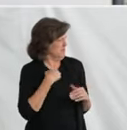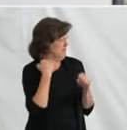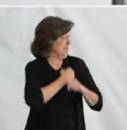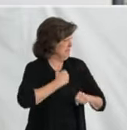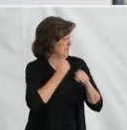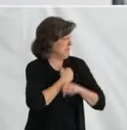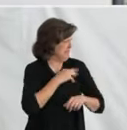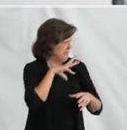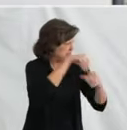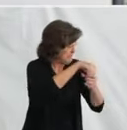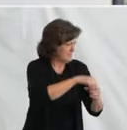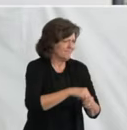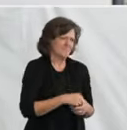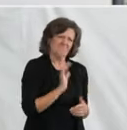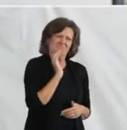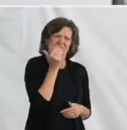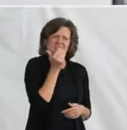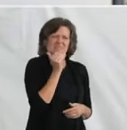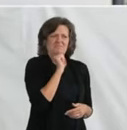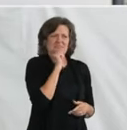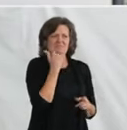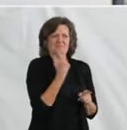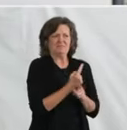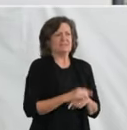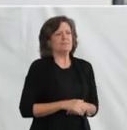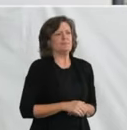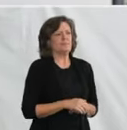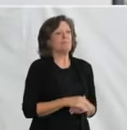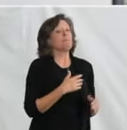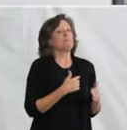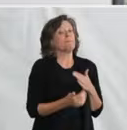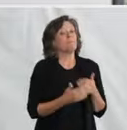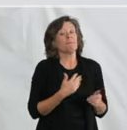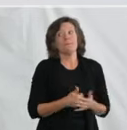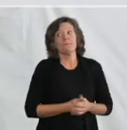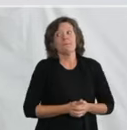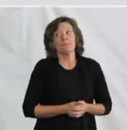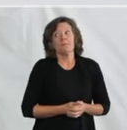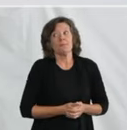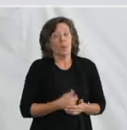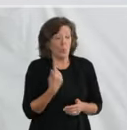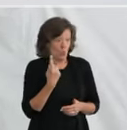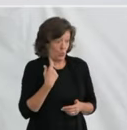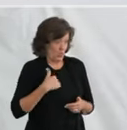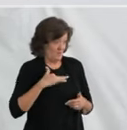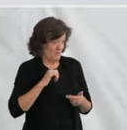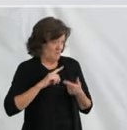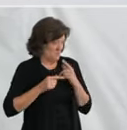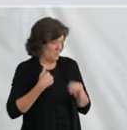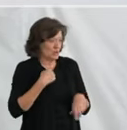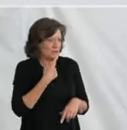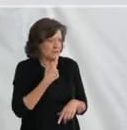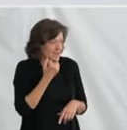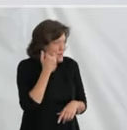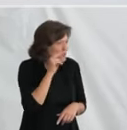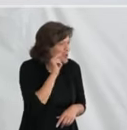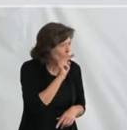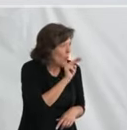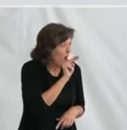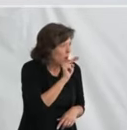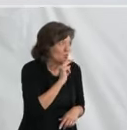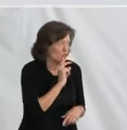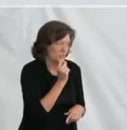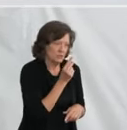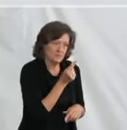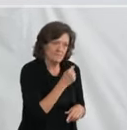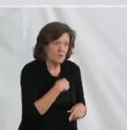What do I know? And also, one of our buddy's older brothers told us that if you watched really close while she was spinning around, there was a split